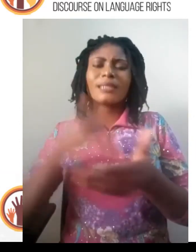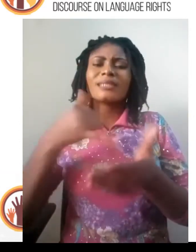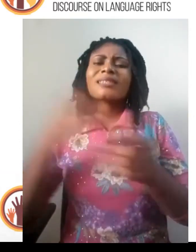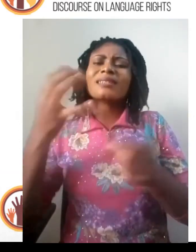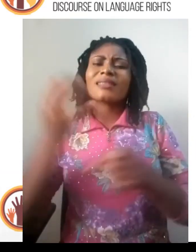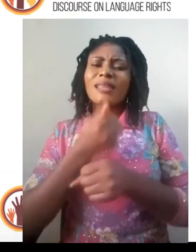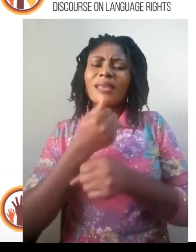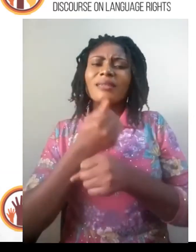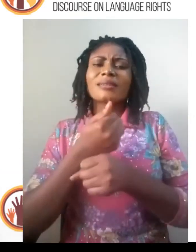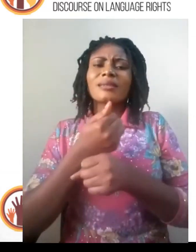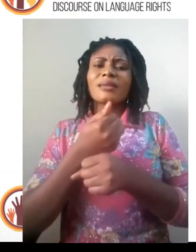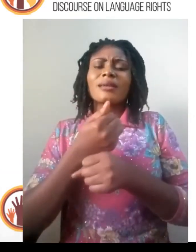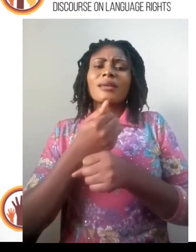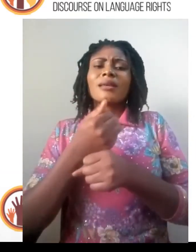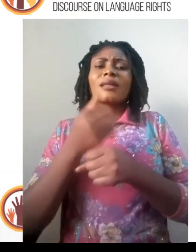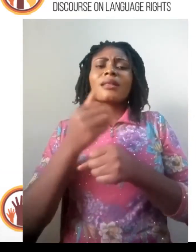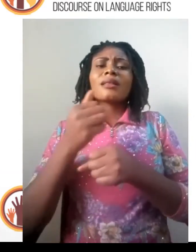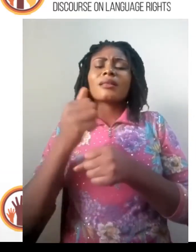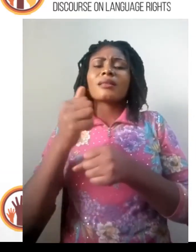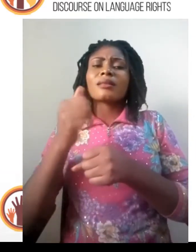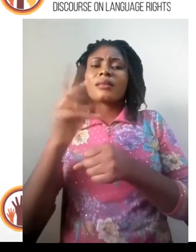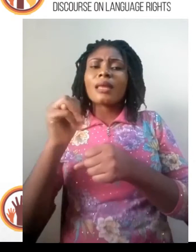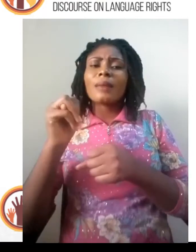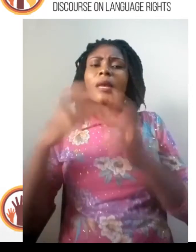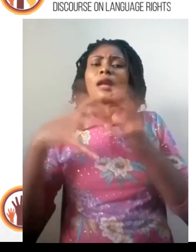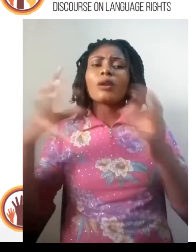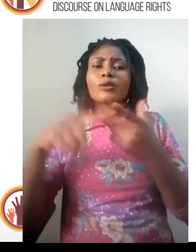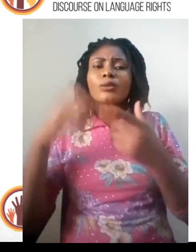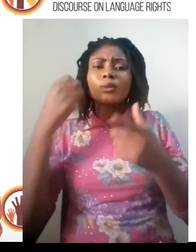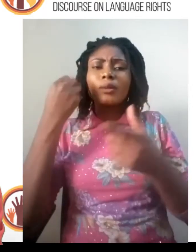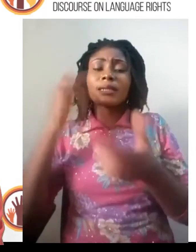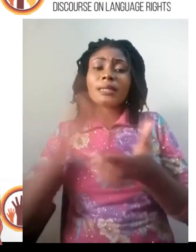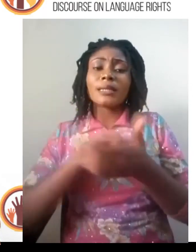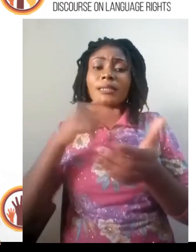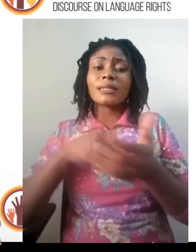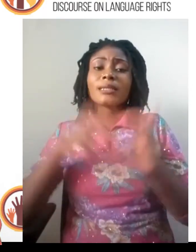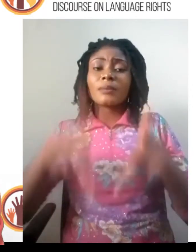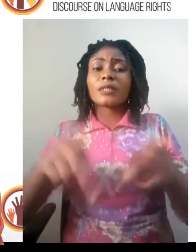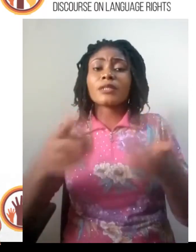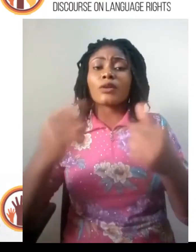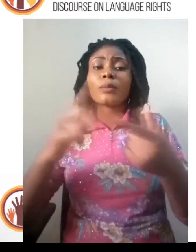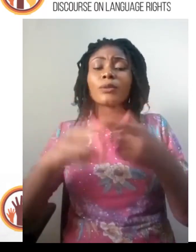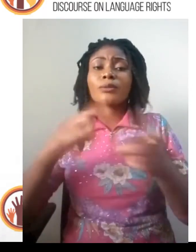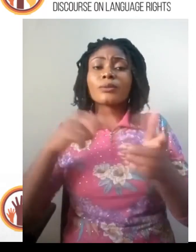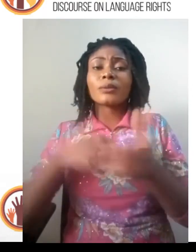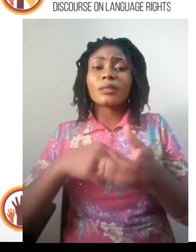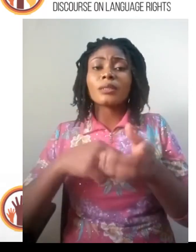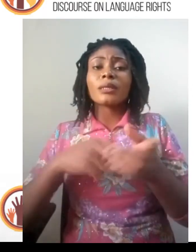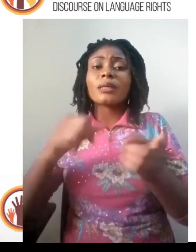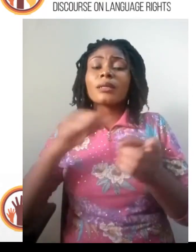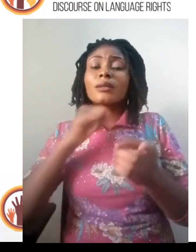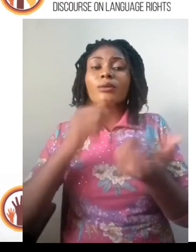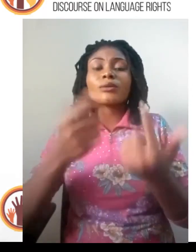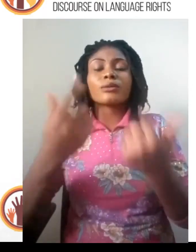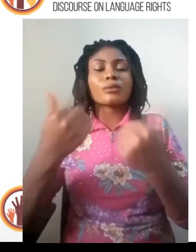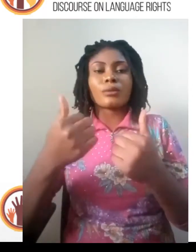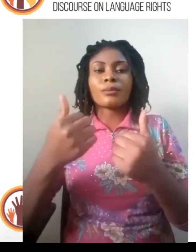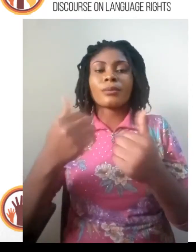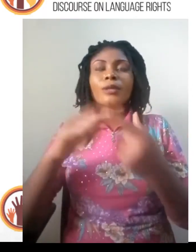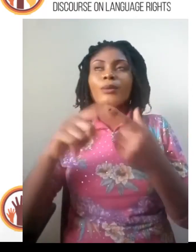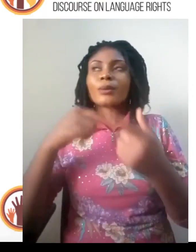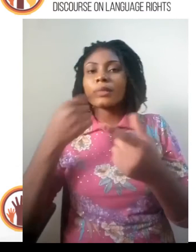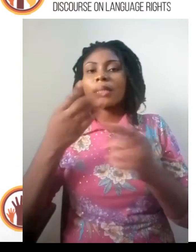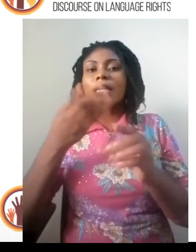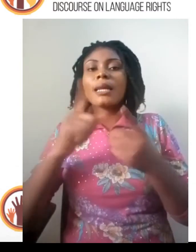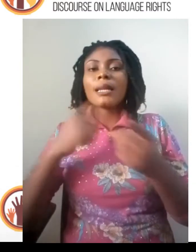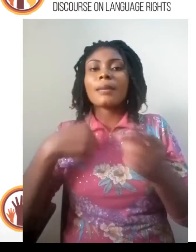this didn't just decide, let me go and use these people's language and make money. Let me go